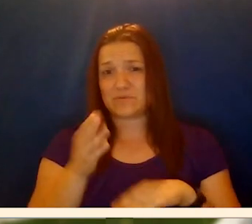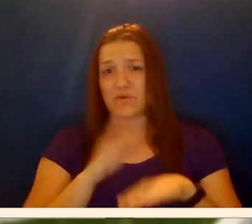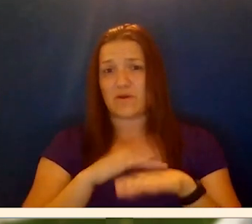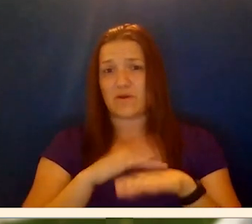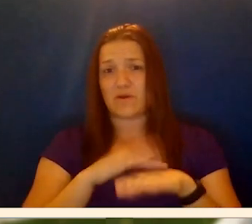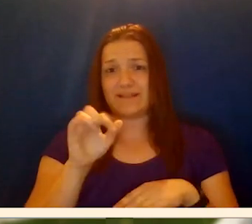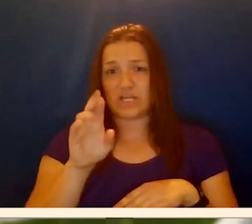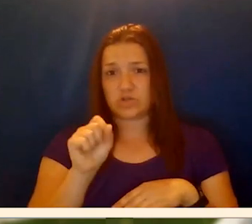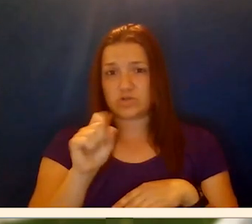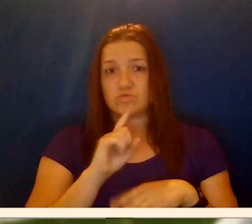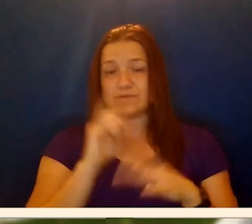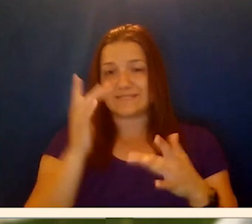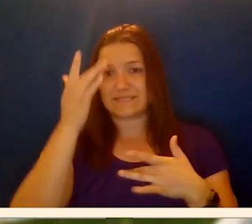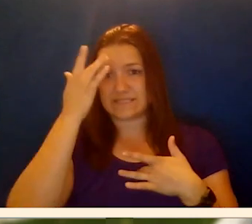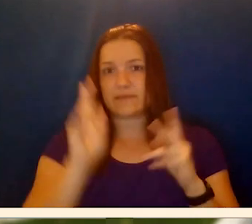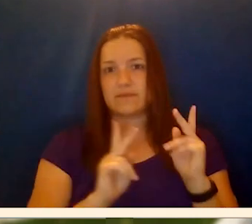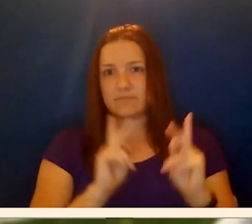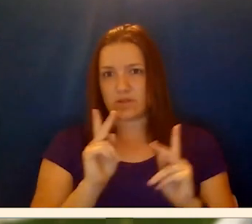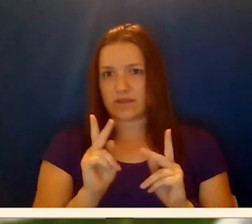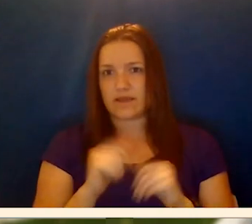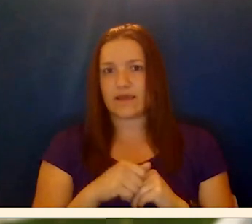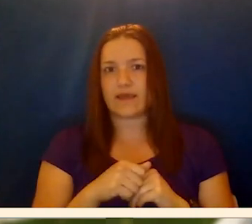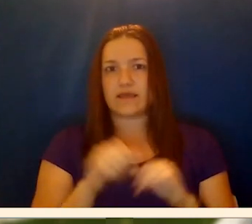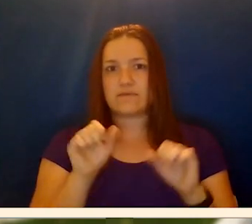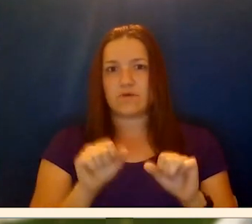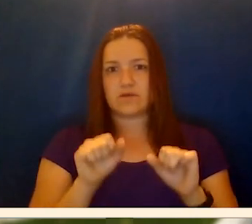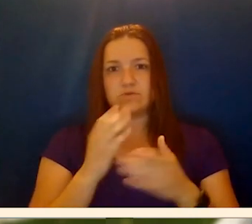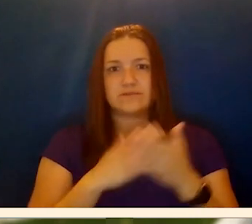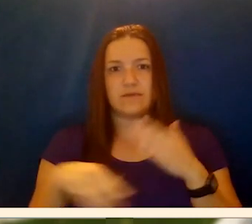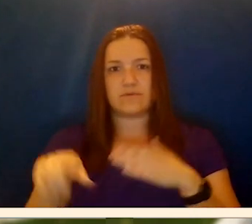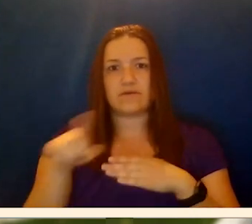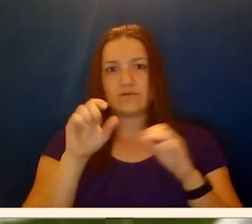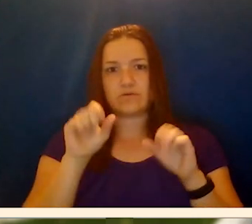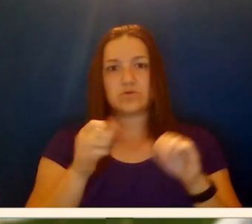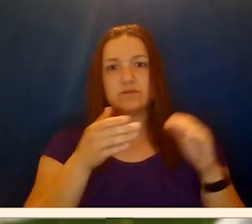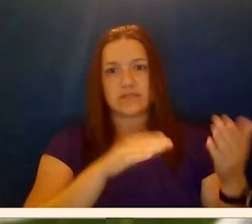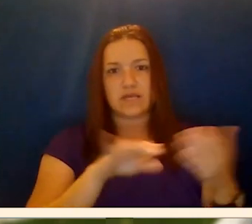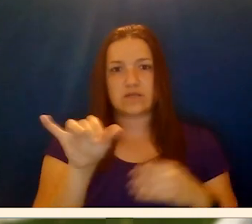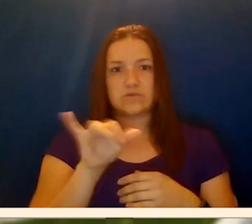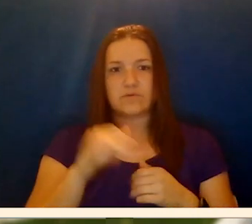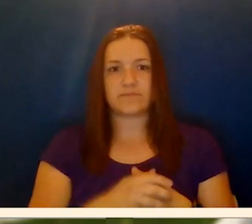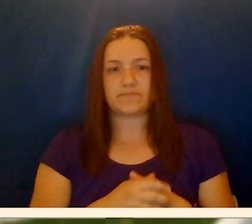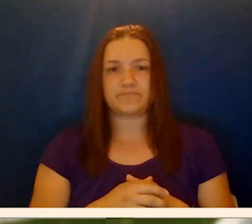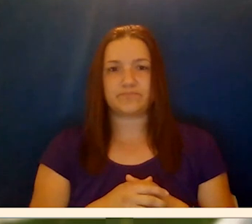ventilators, very sick people, and it's quite possible that some of them could pass as well. So